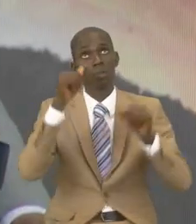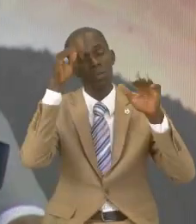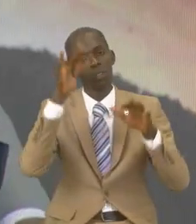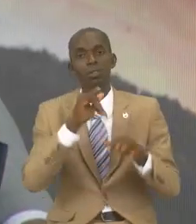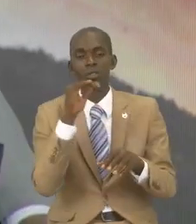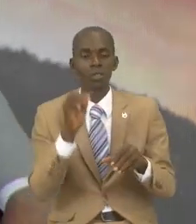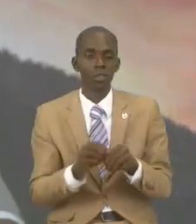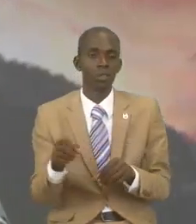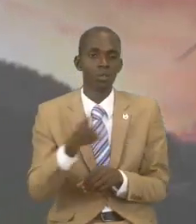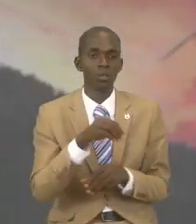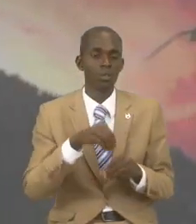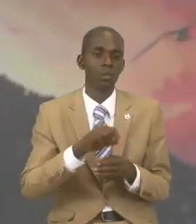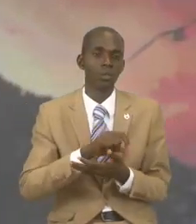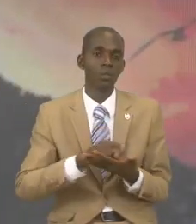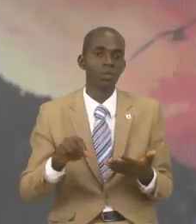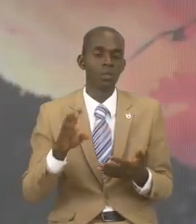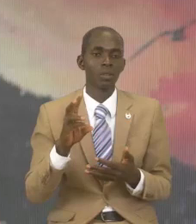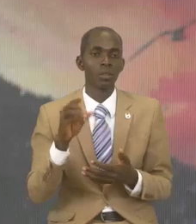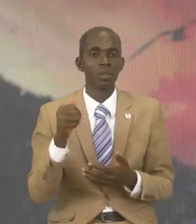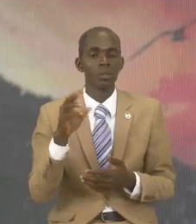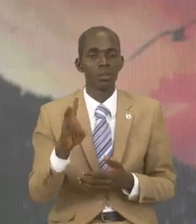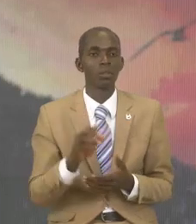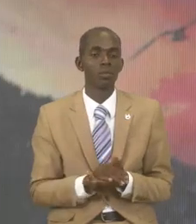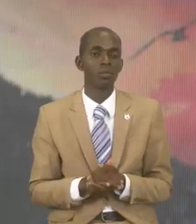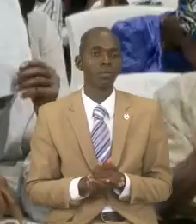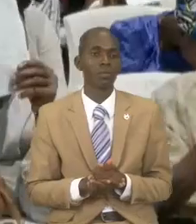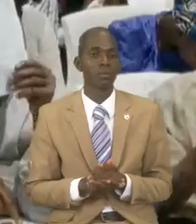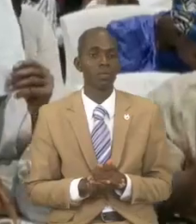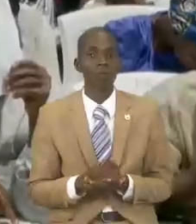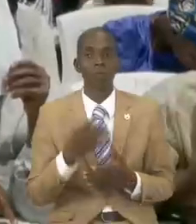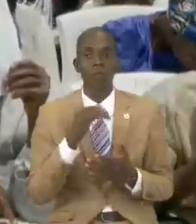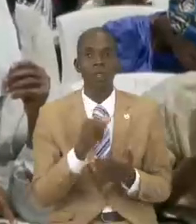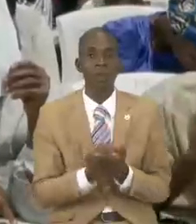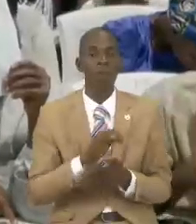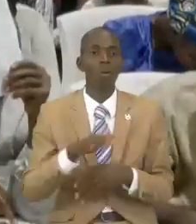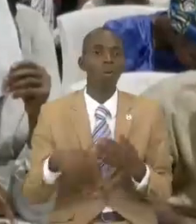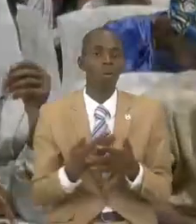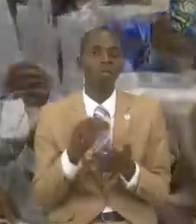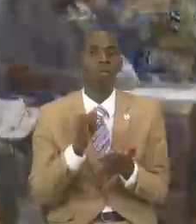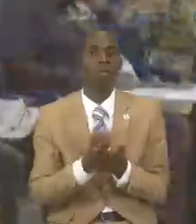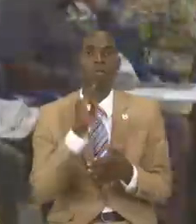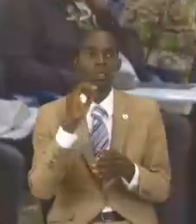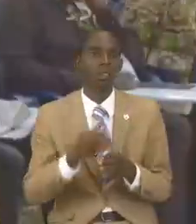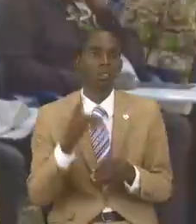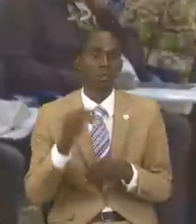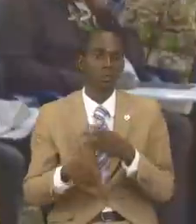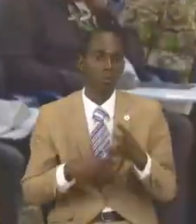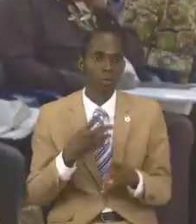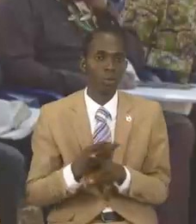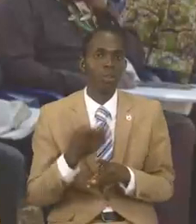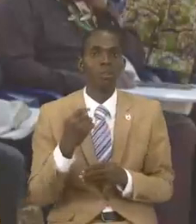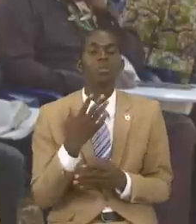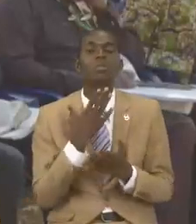Verse 16 then tells us, for all that is in the world, the lust of